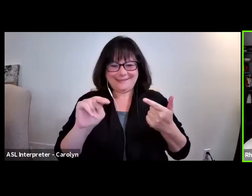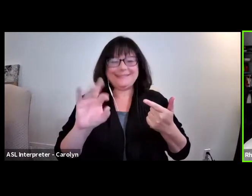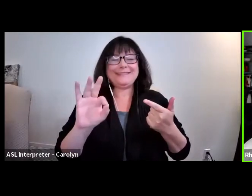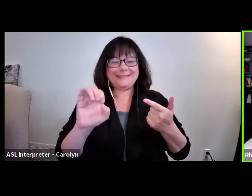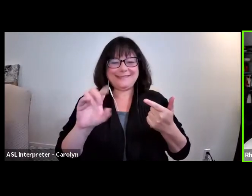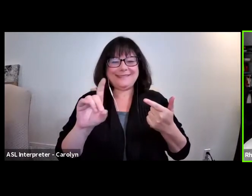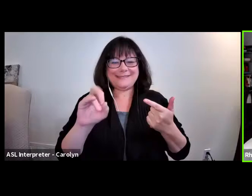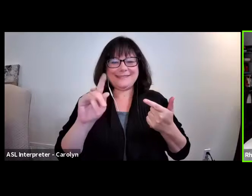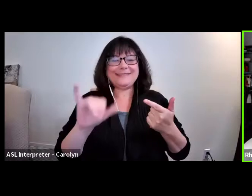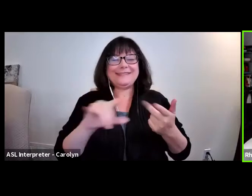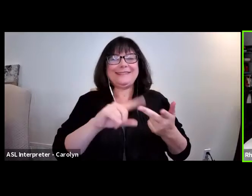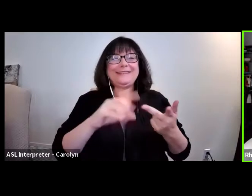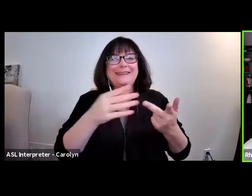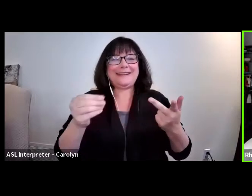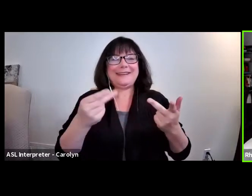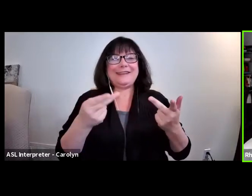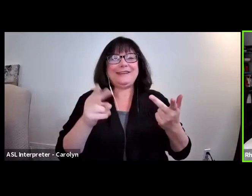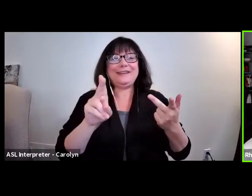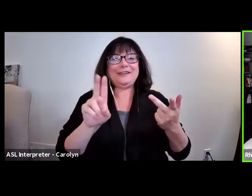and the Huron-Wendat.